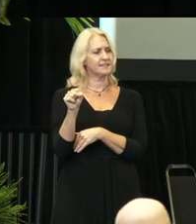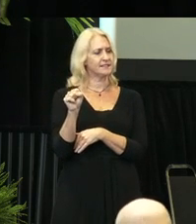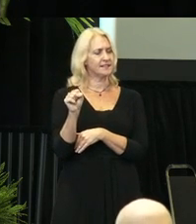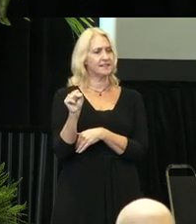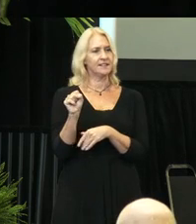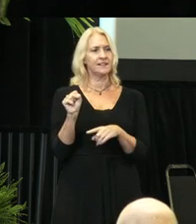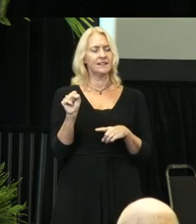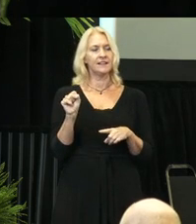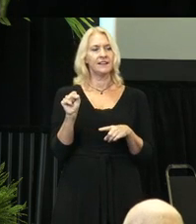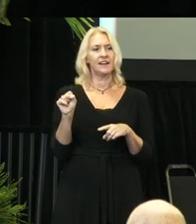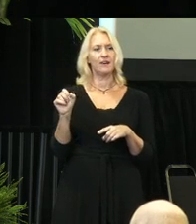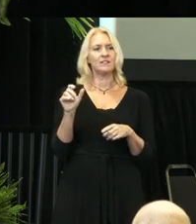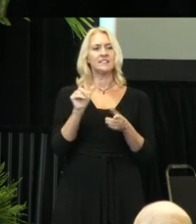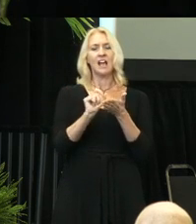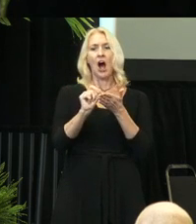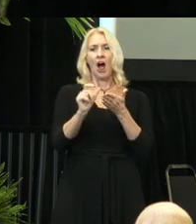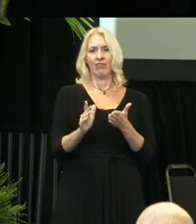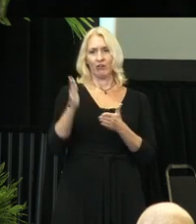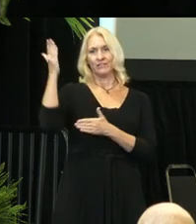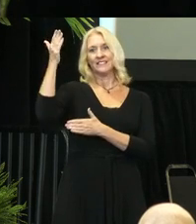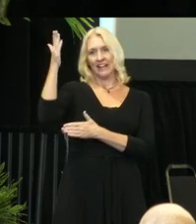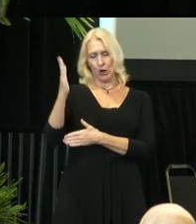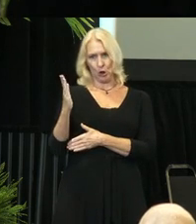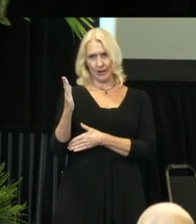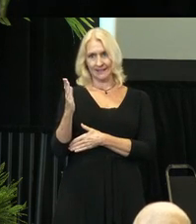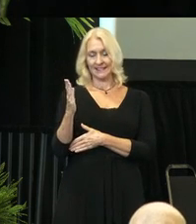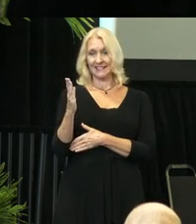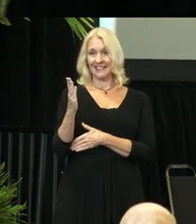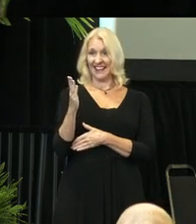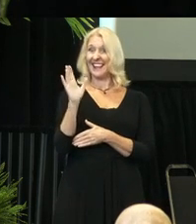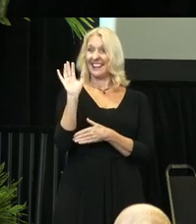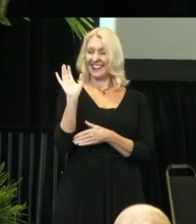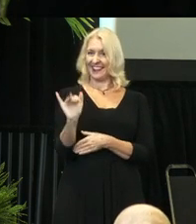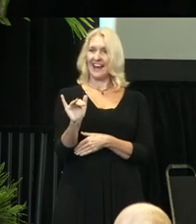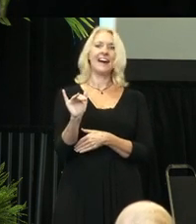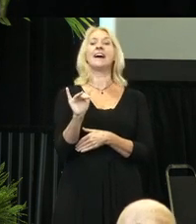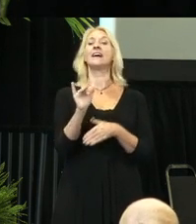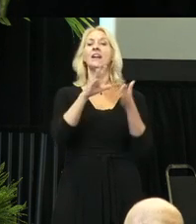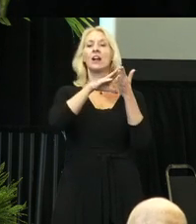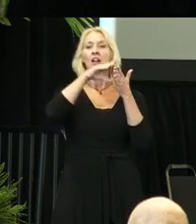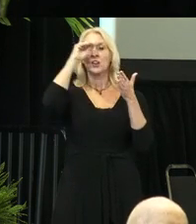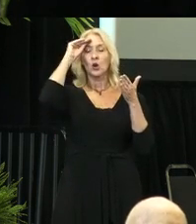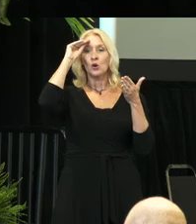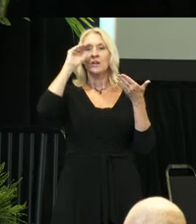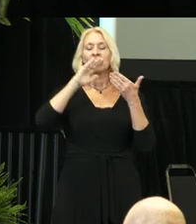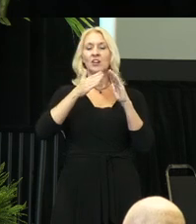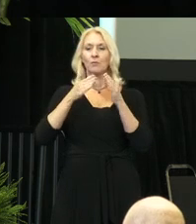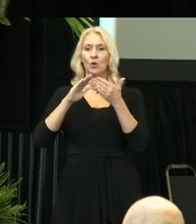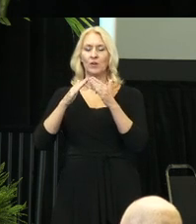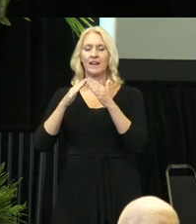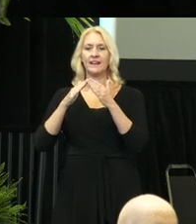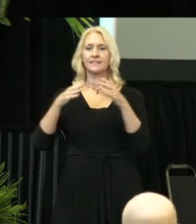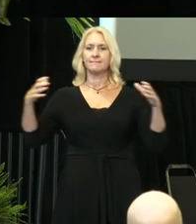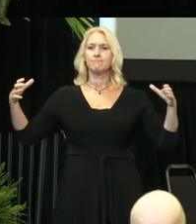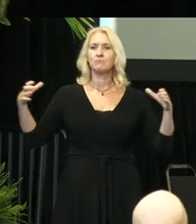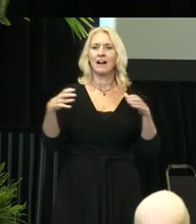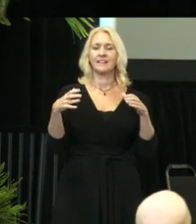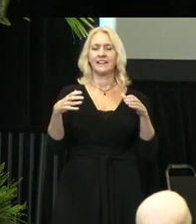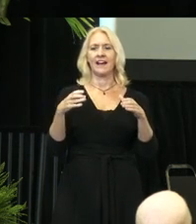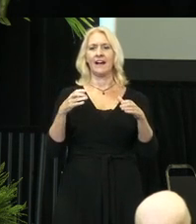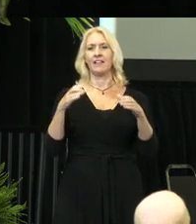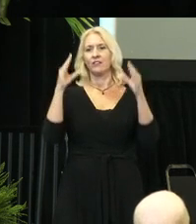series. So this learning community created by Dr. Heidi Marshall brought together faculty, student life,